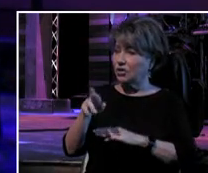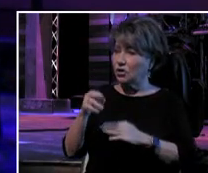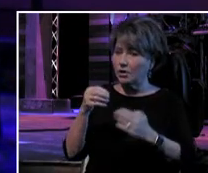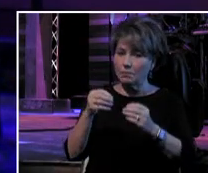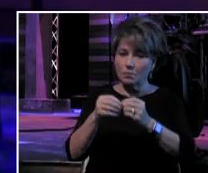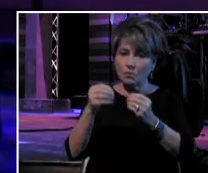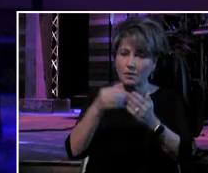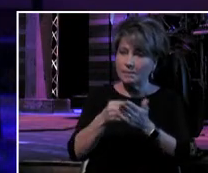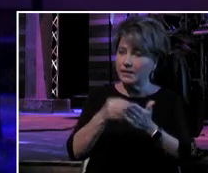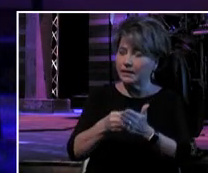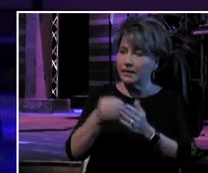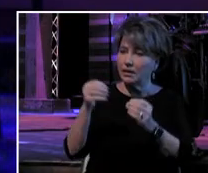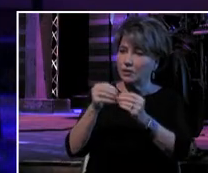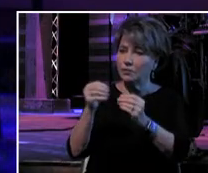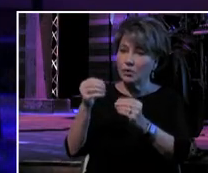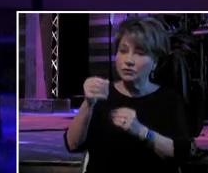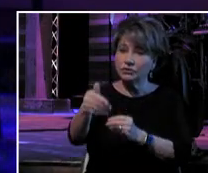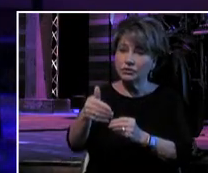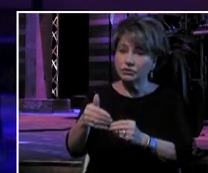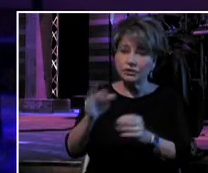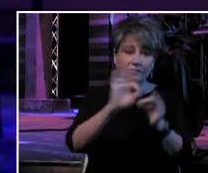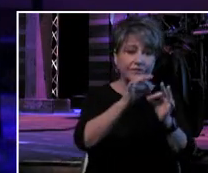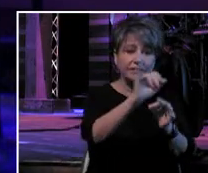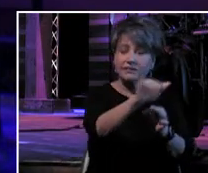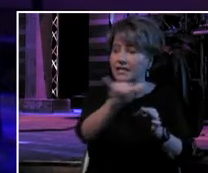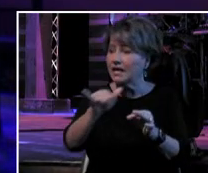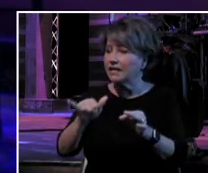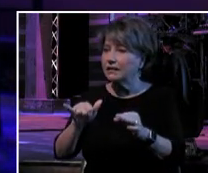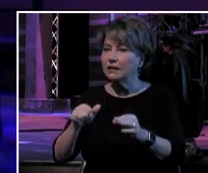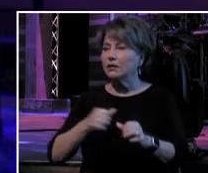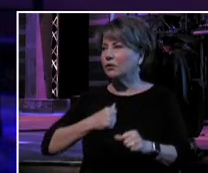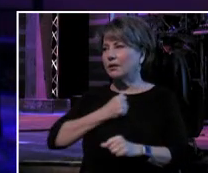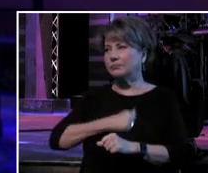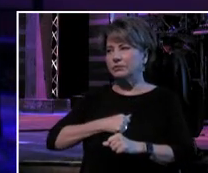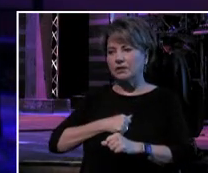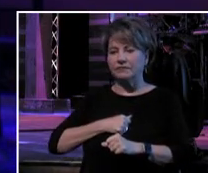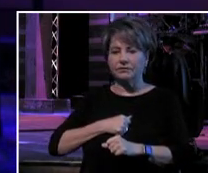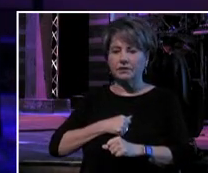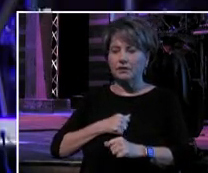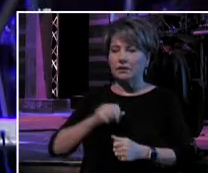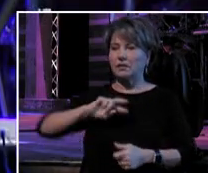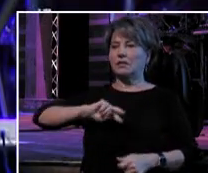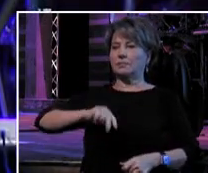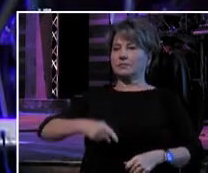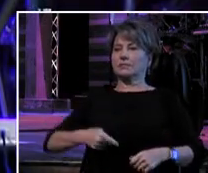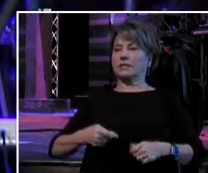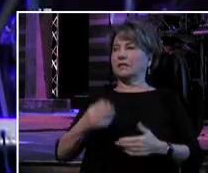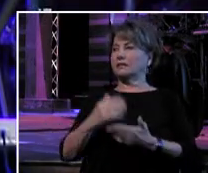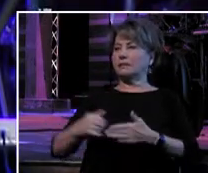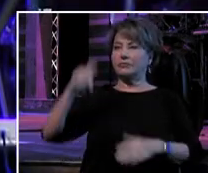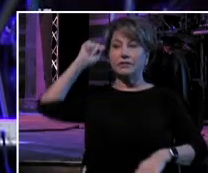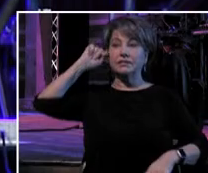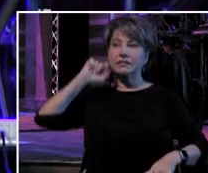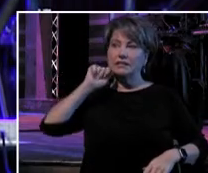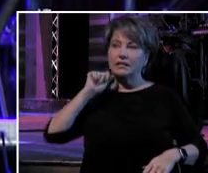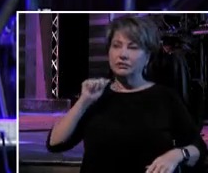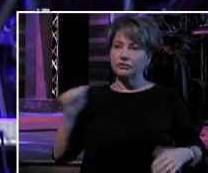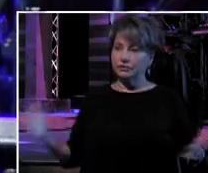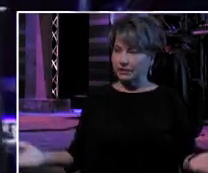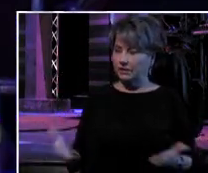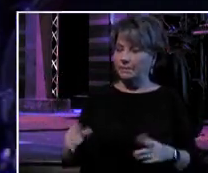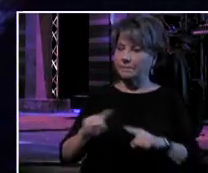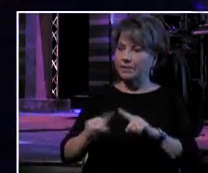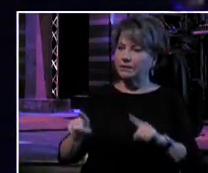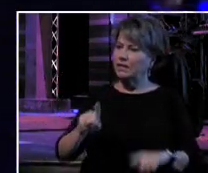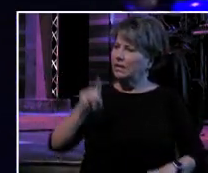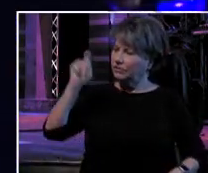have the solutions to this? I'm sorry if I'm ticking off some of you adolescents in the room. But the reality is you need to learn how to engage